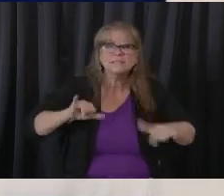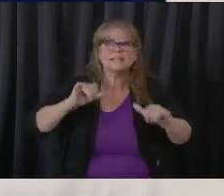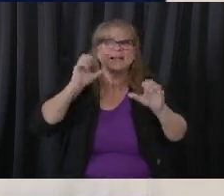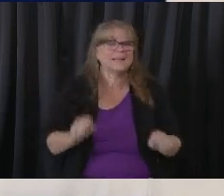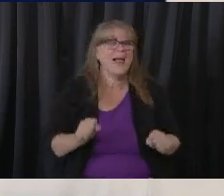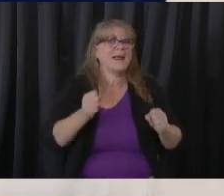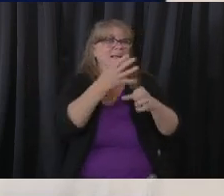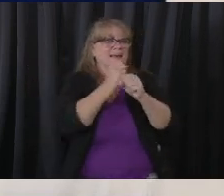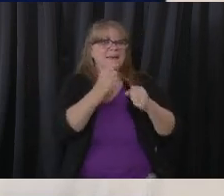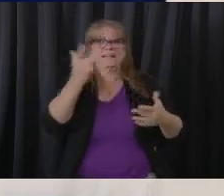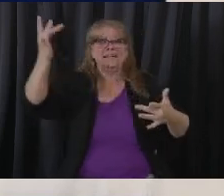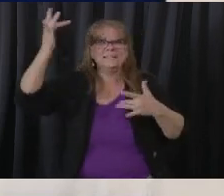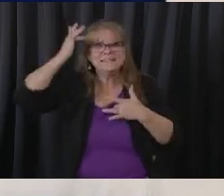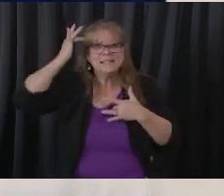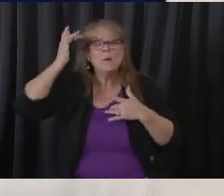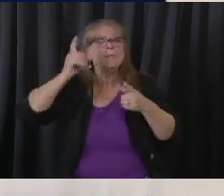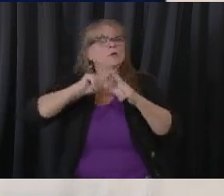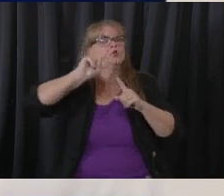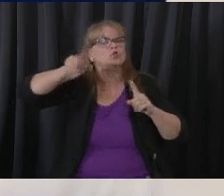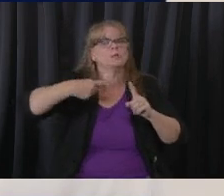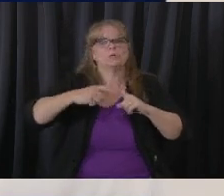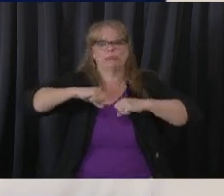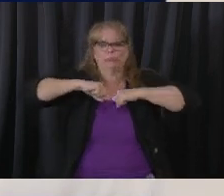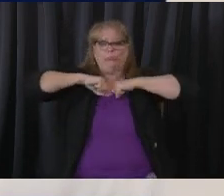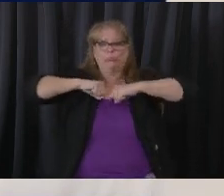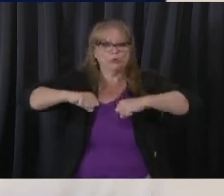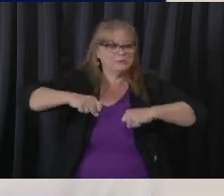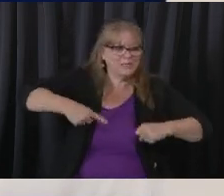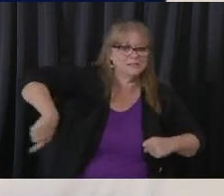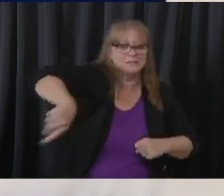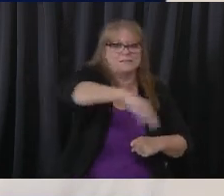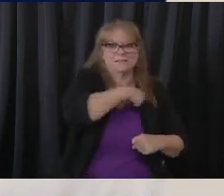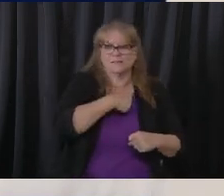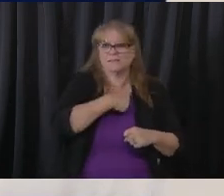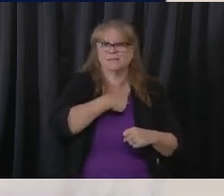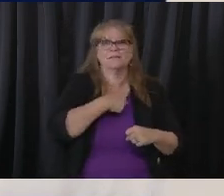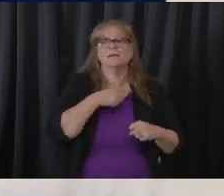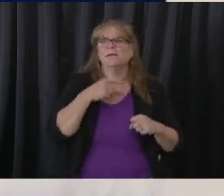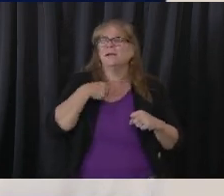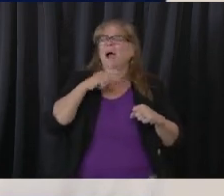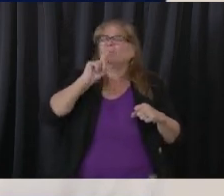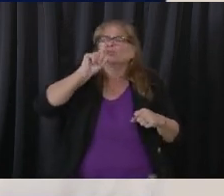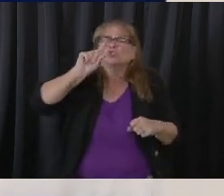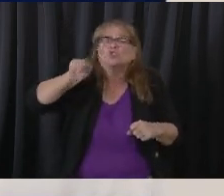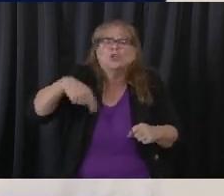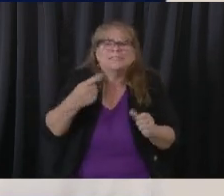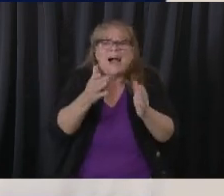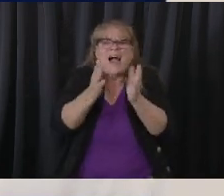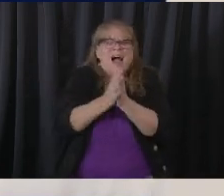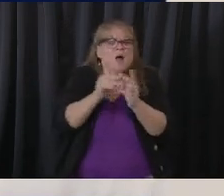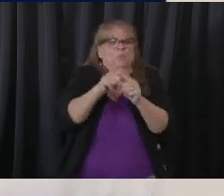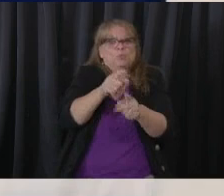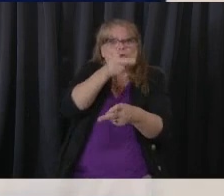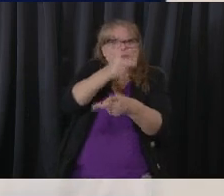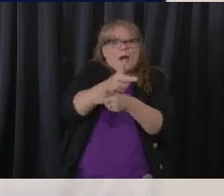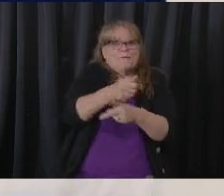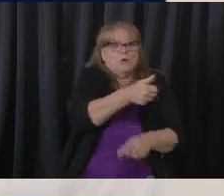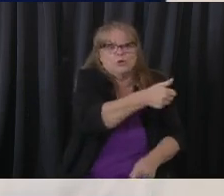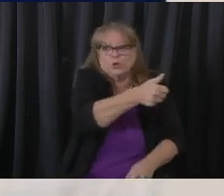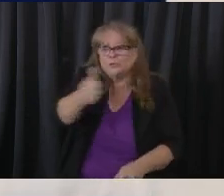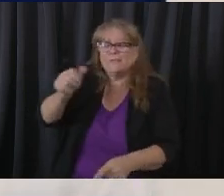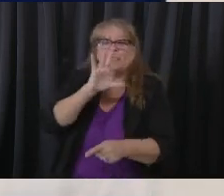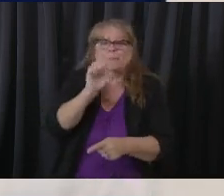advise any member of the public to stay safe, really with mask wearing, social distancing. So it's not a time for